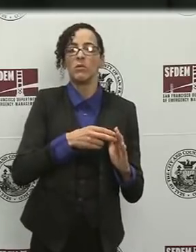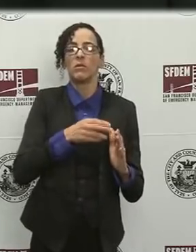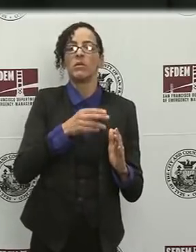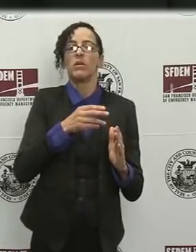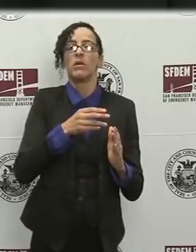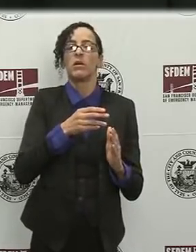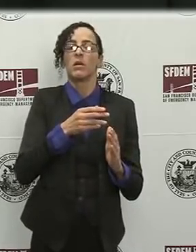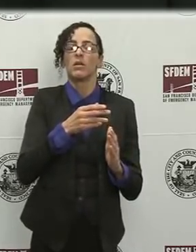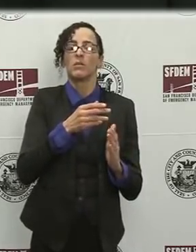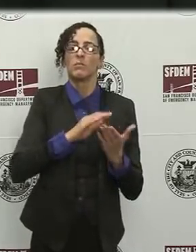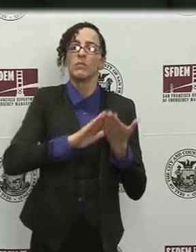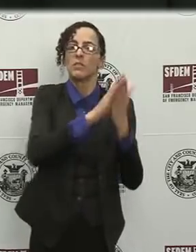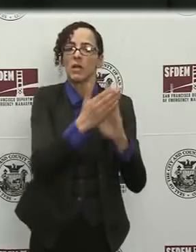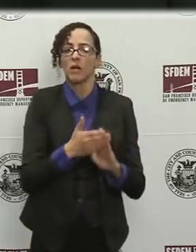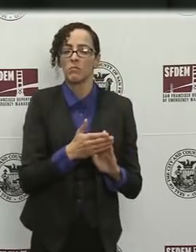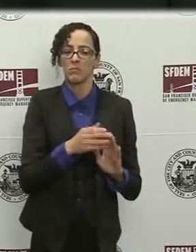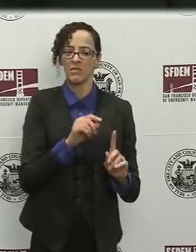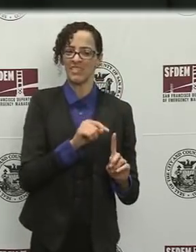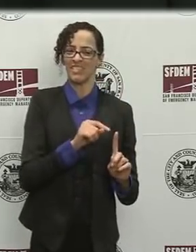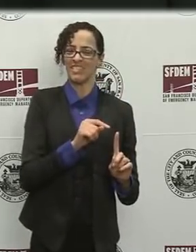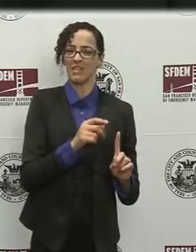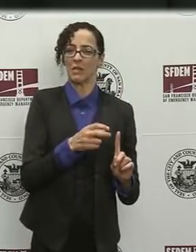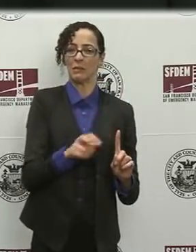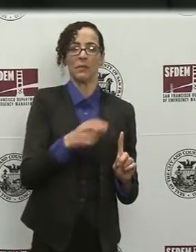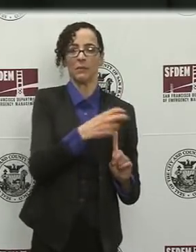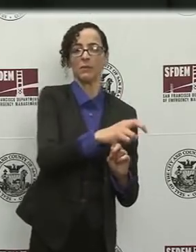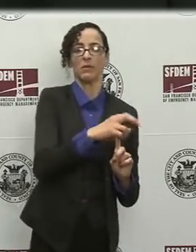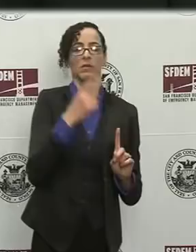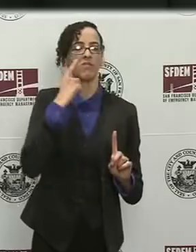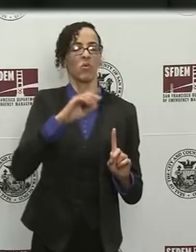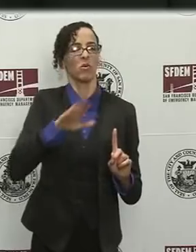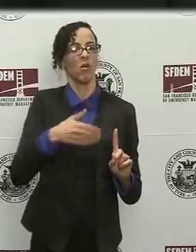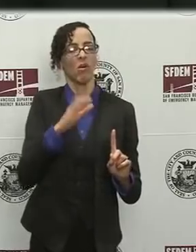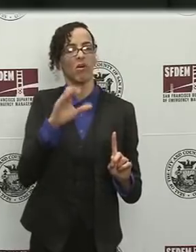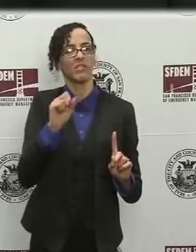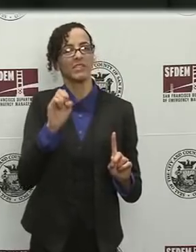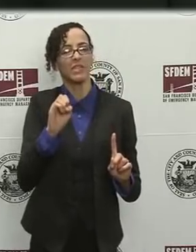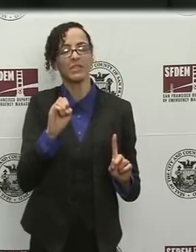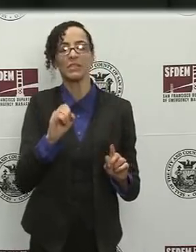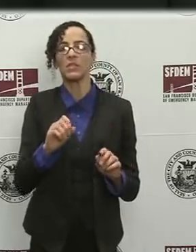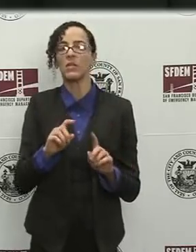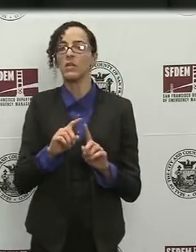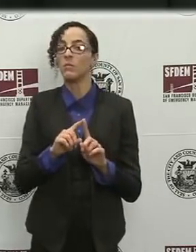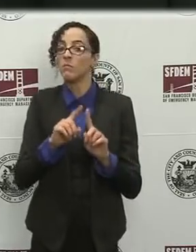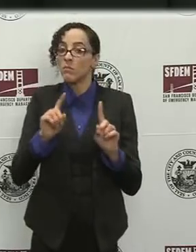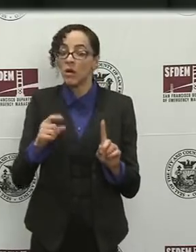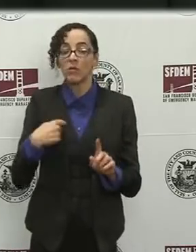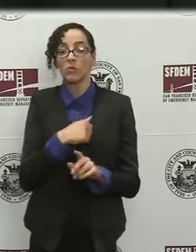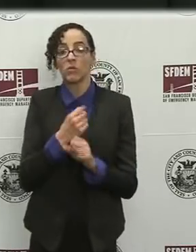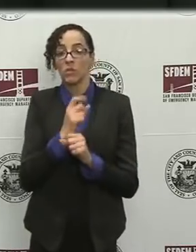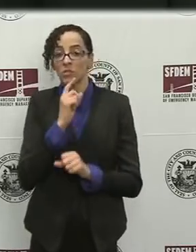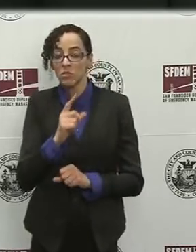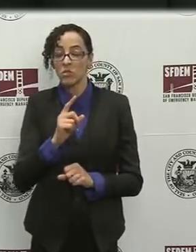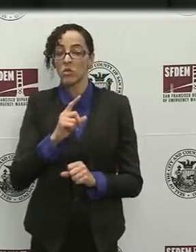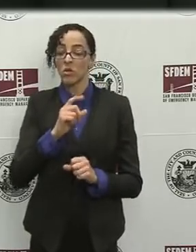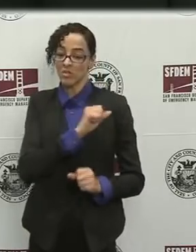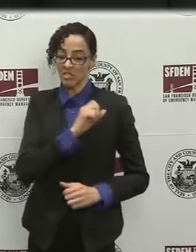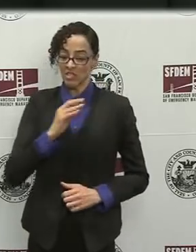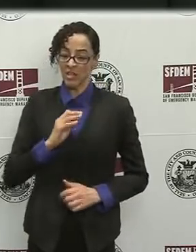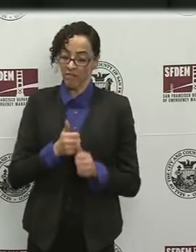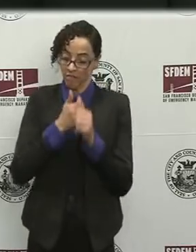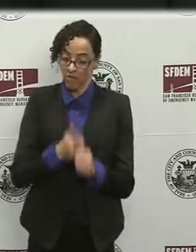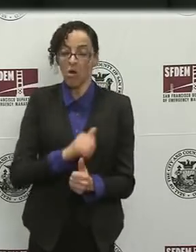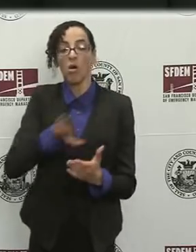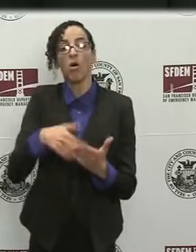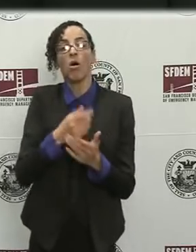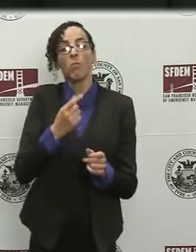cases. And again, right now we are working to ensure that staff are following all proper